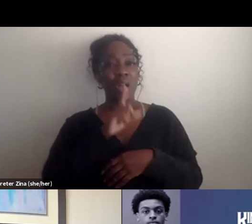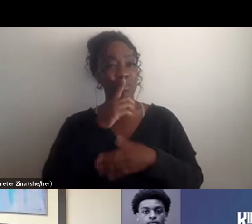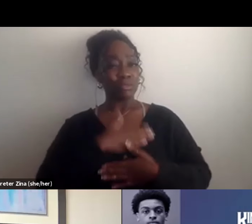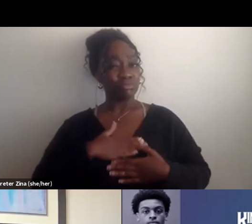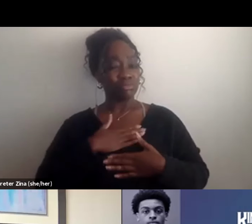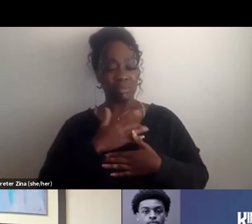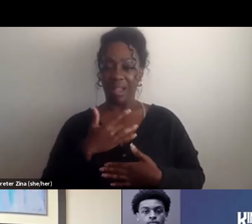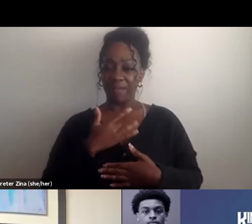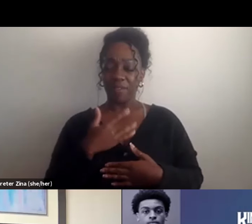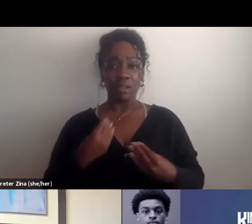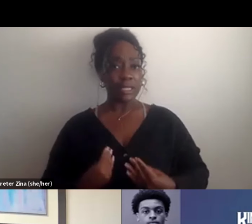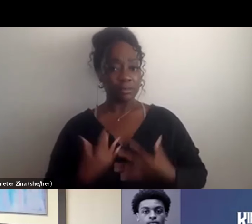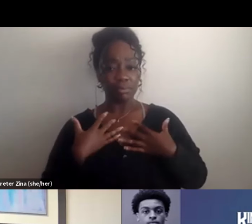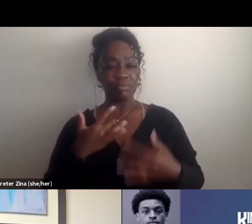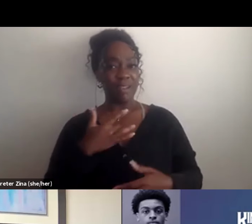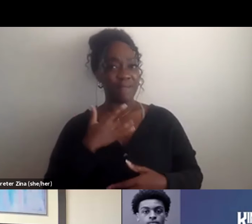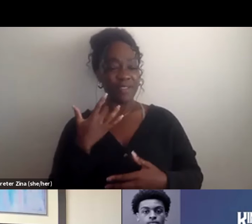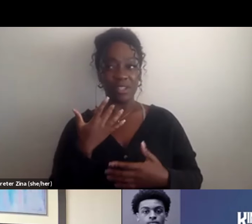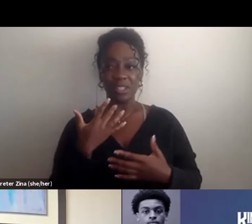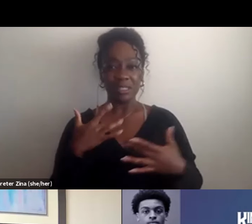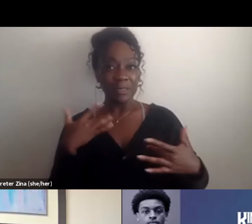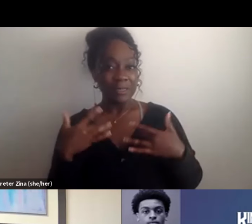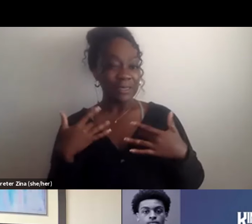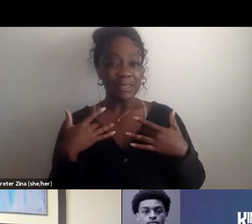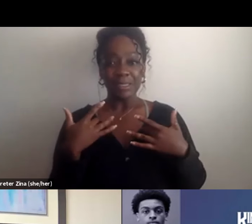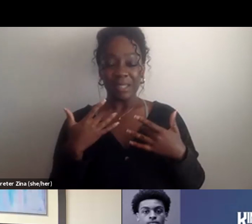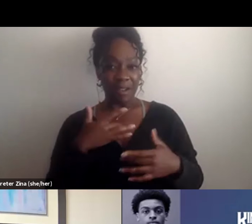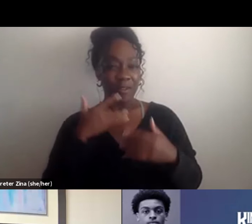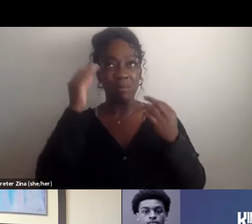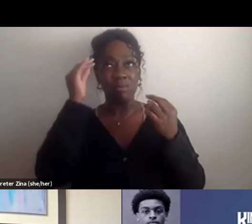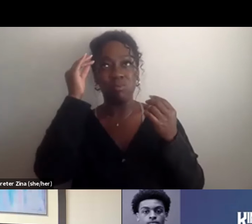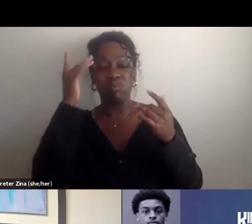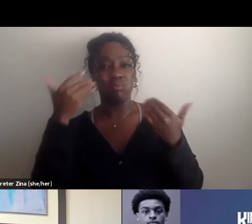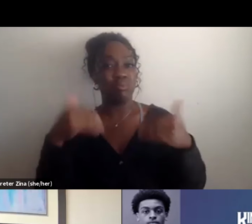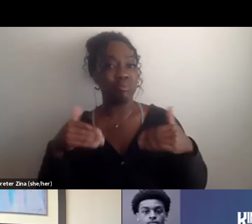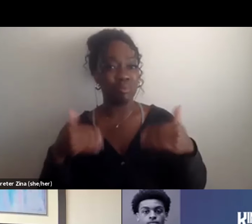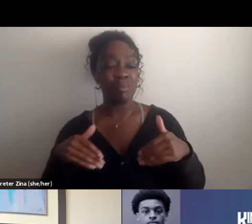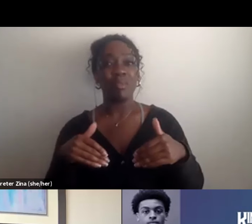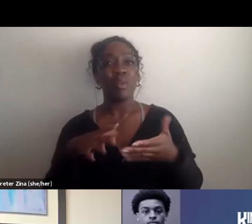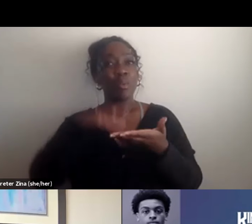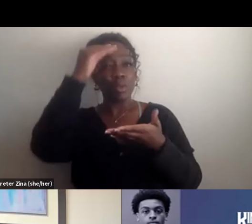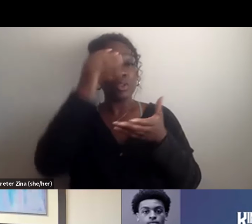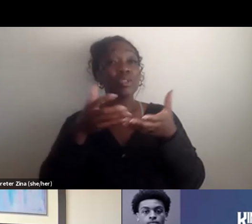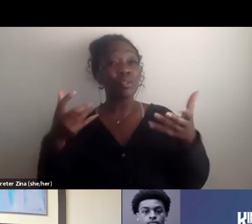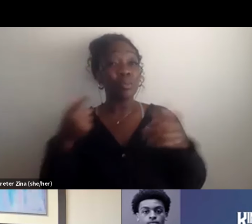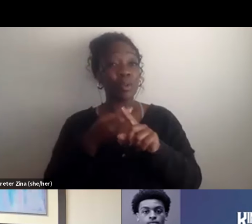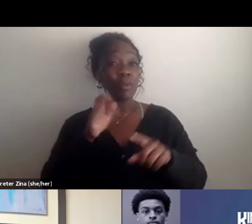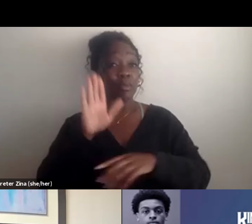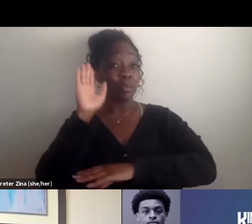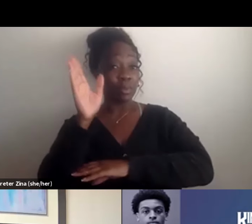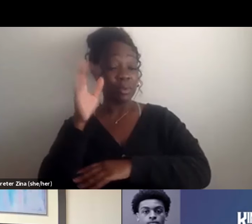invigorated and inspired by what we were able to learn from your presentation today. And so can